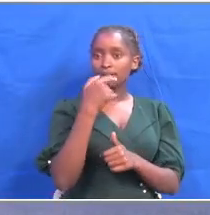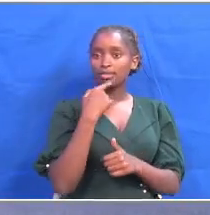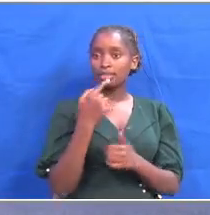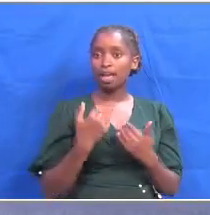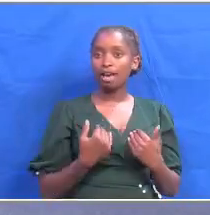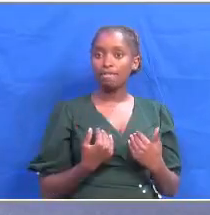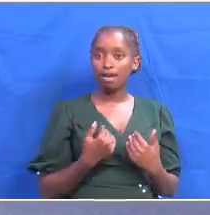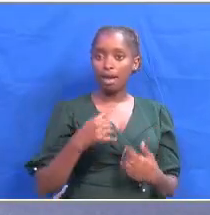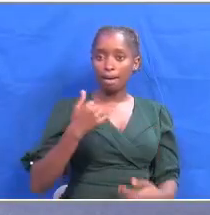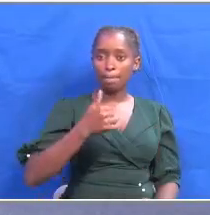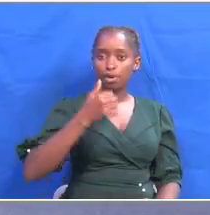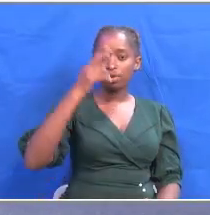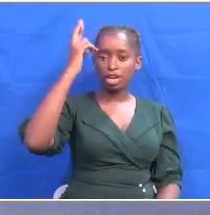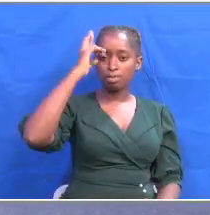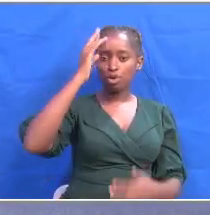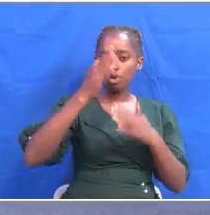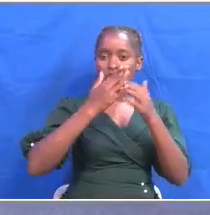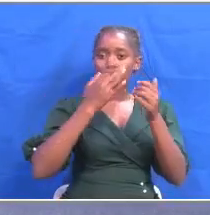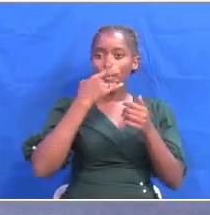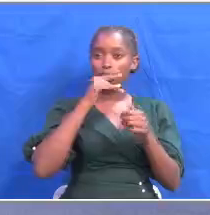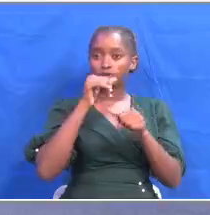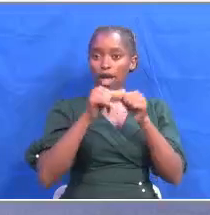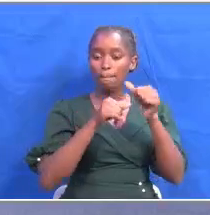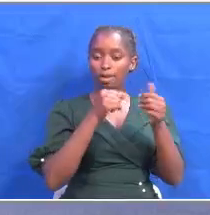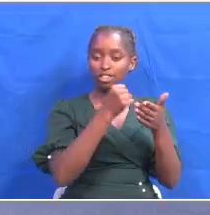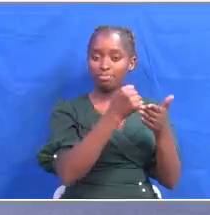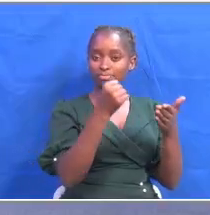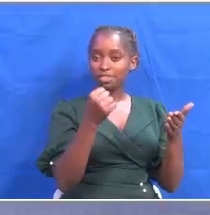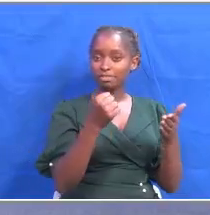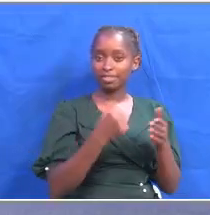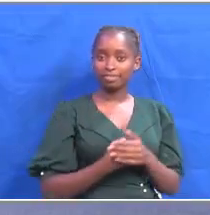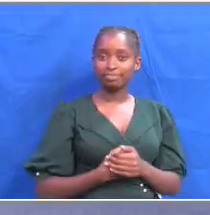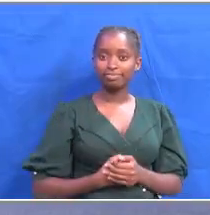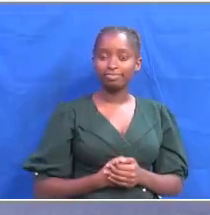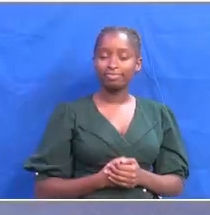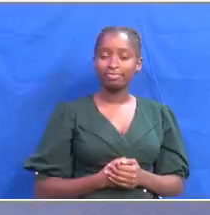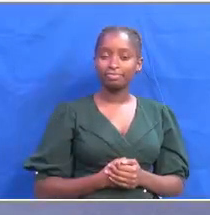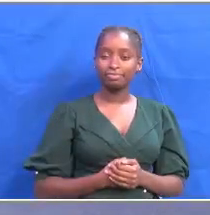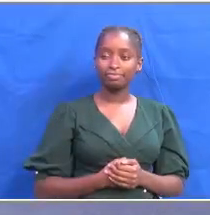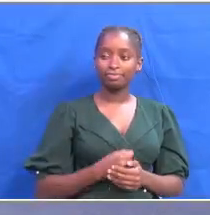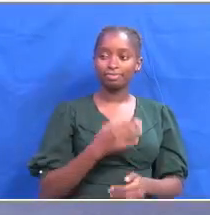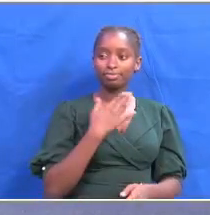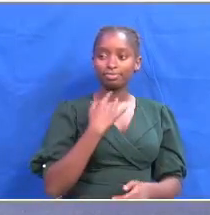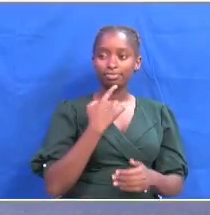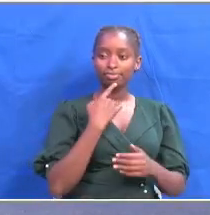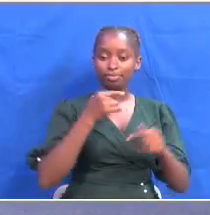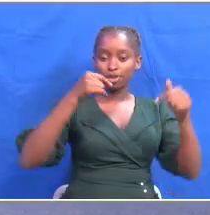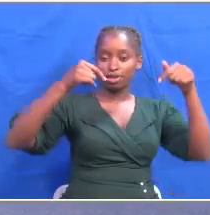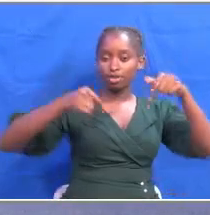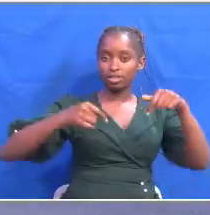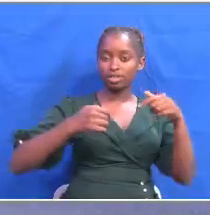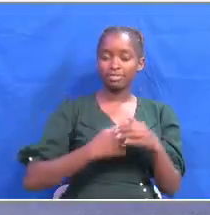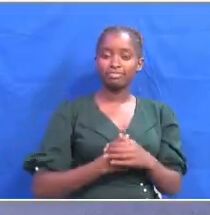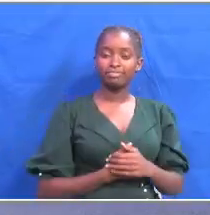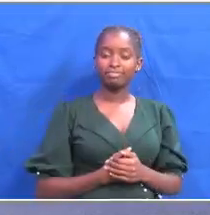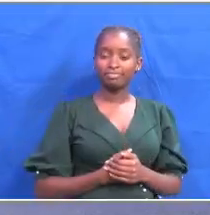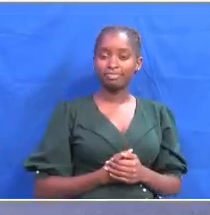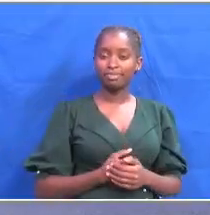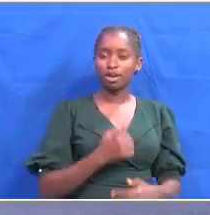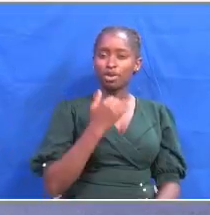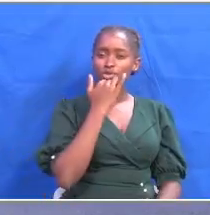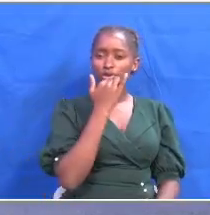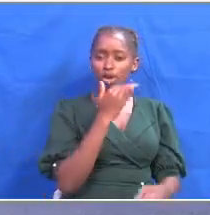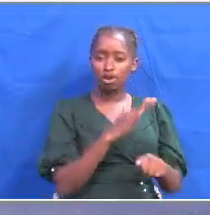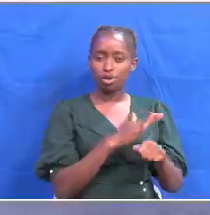still remember what you said in Bomas regarding the impeachment? Well, let me say this today. It is very wrong that I can